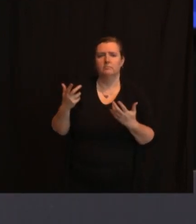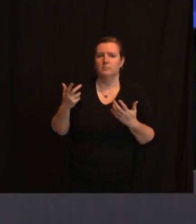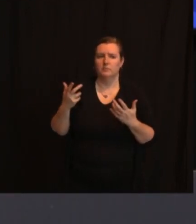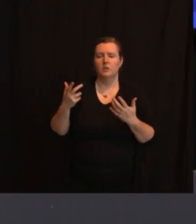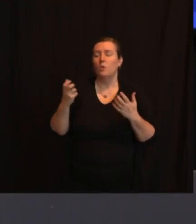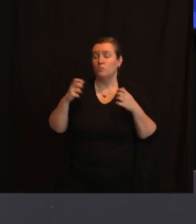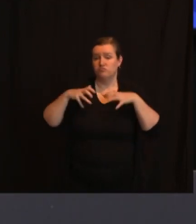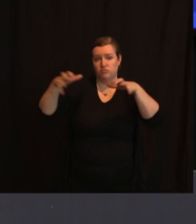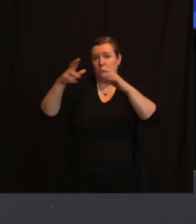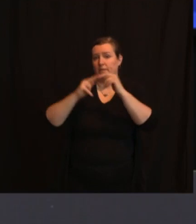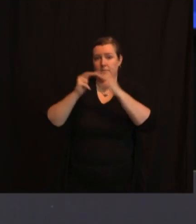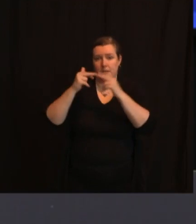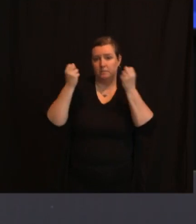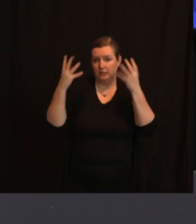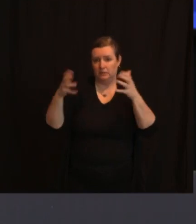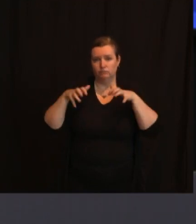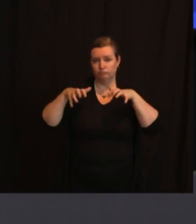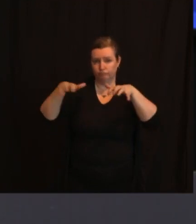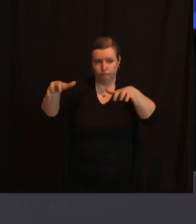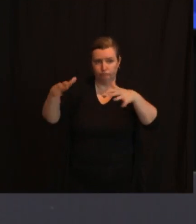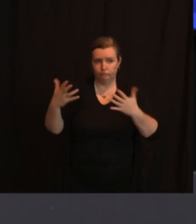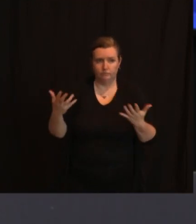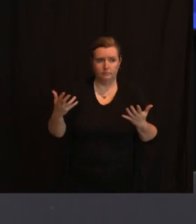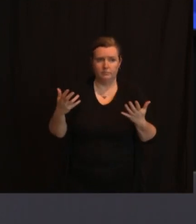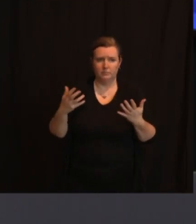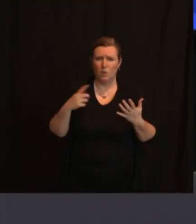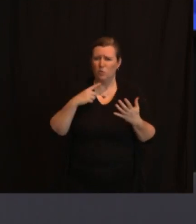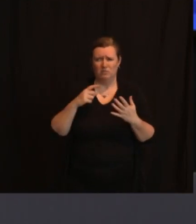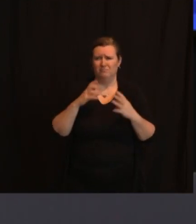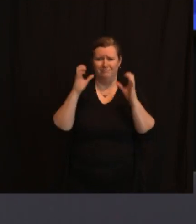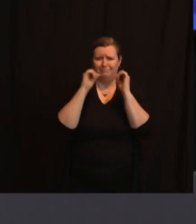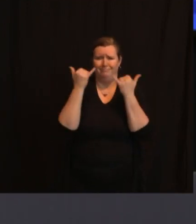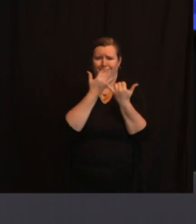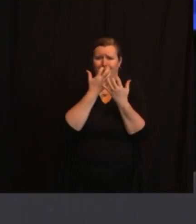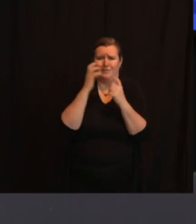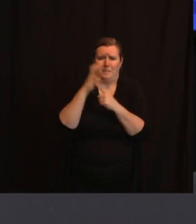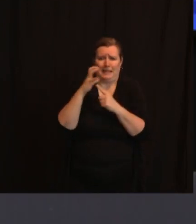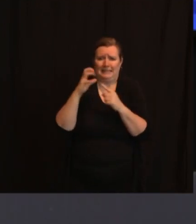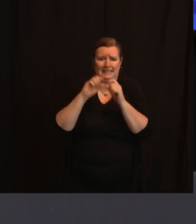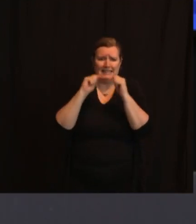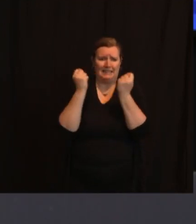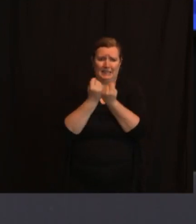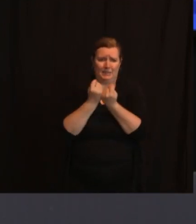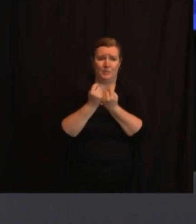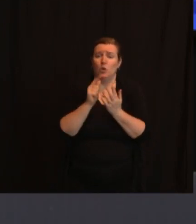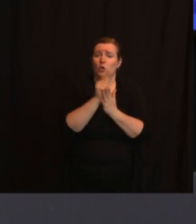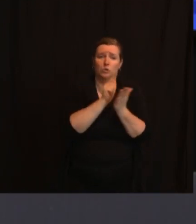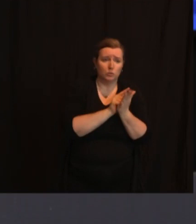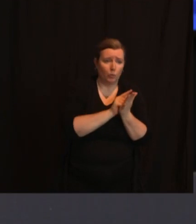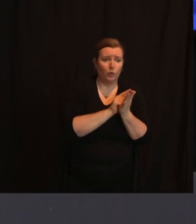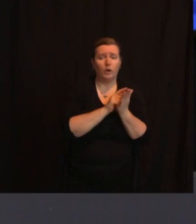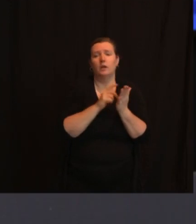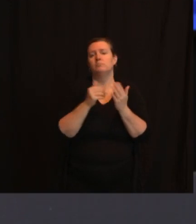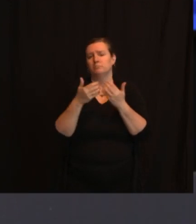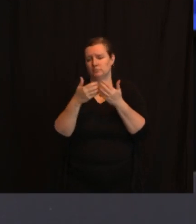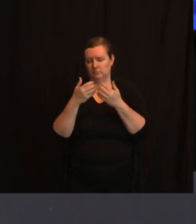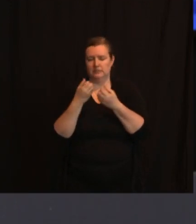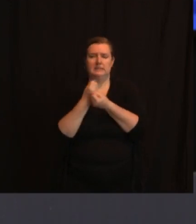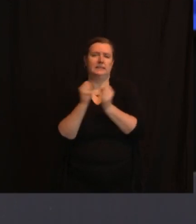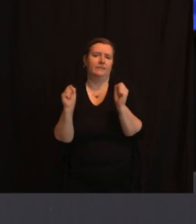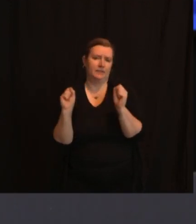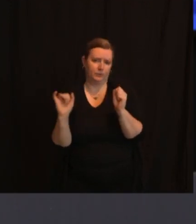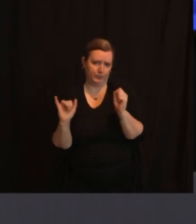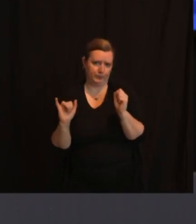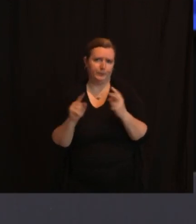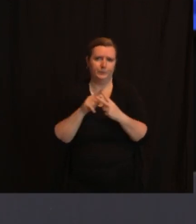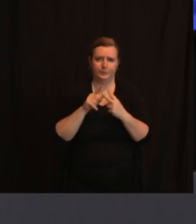we've assembled an incredible team from across our Department of Law and Public Safety. But with any investigation of this size, we have to be driven by